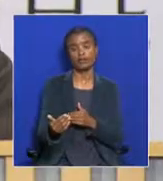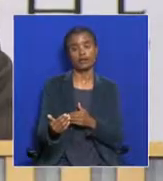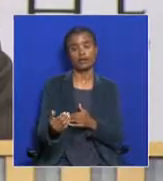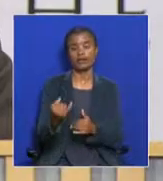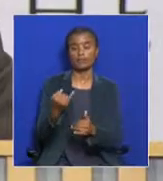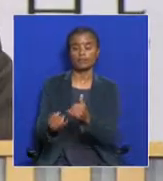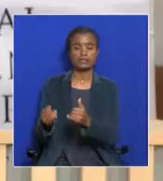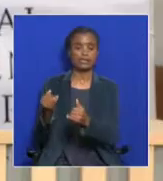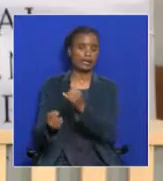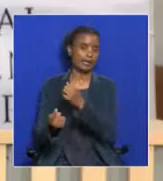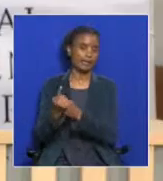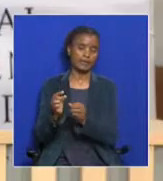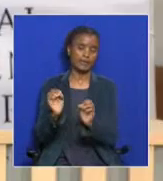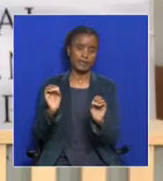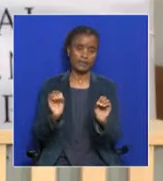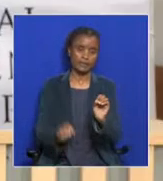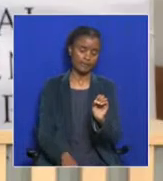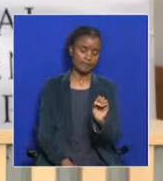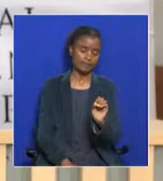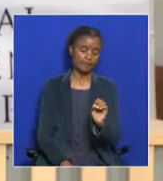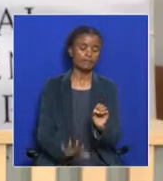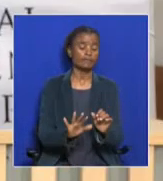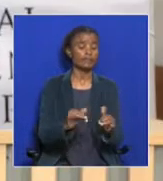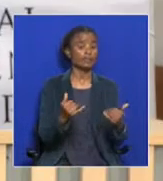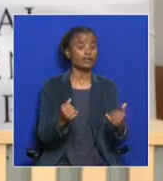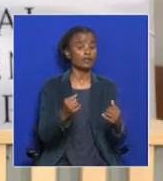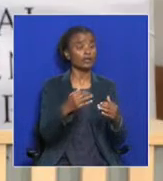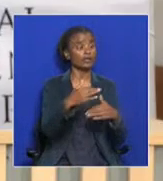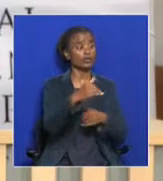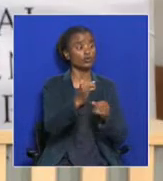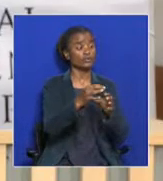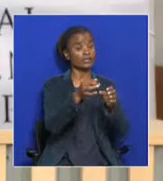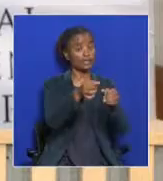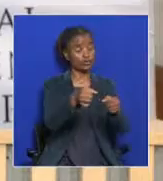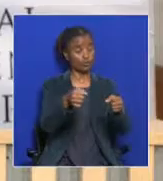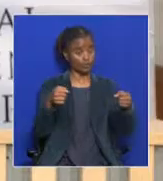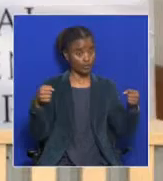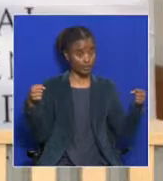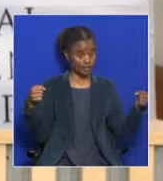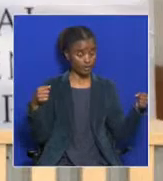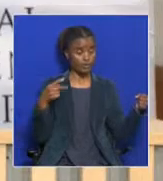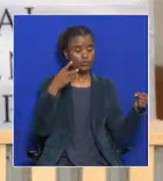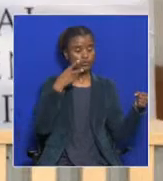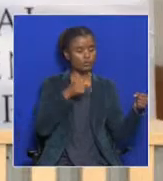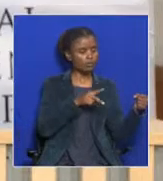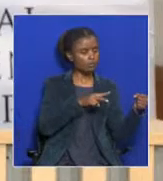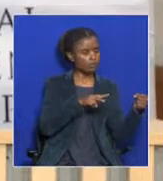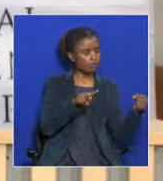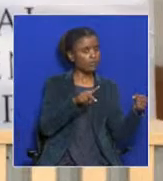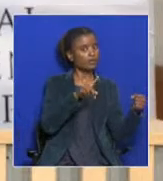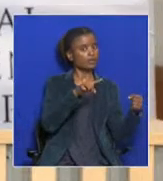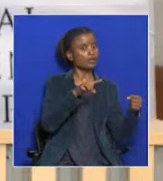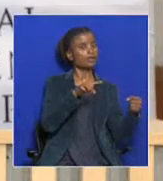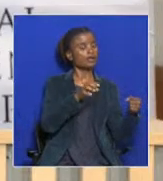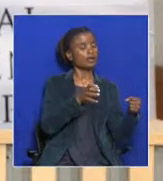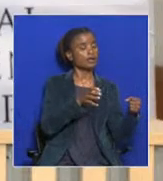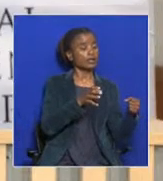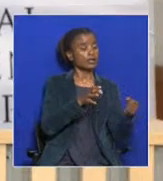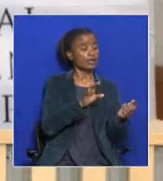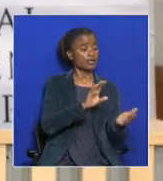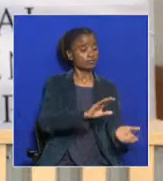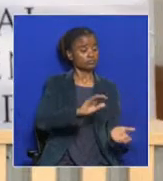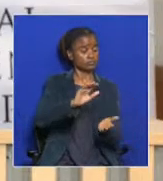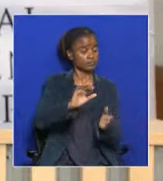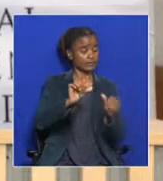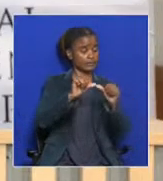him. Now, when you opened the container, you realized the actual quantity, at least at face value. You had a number of